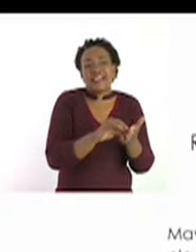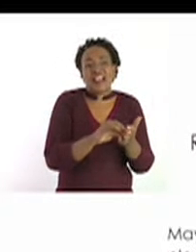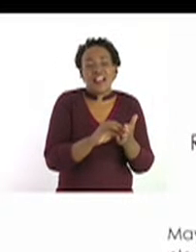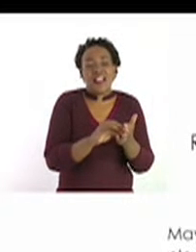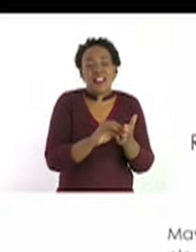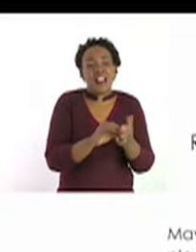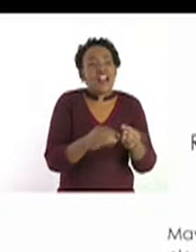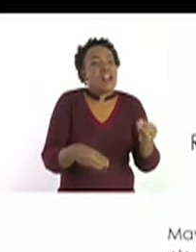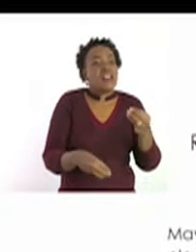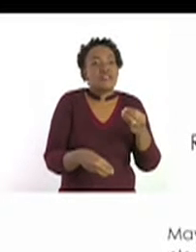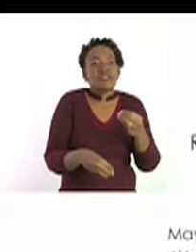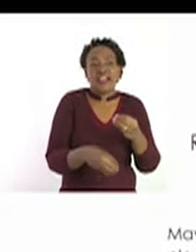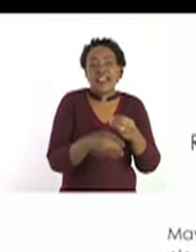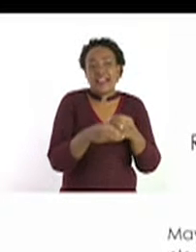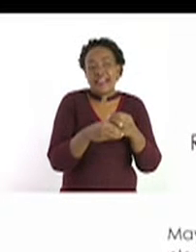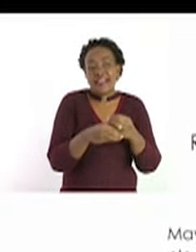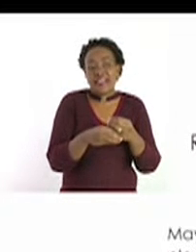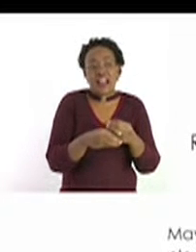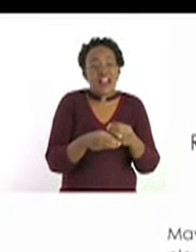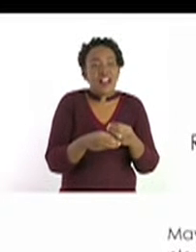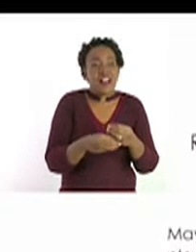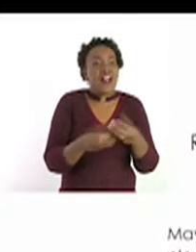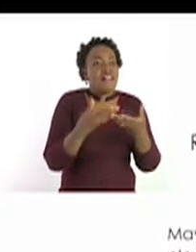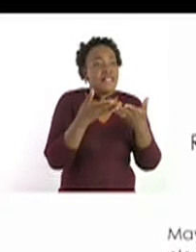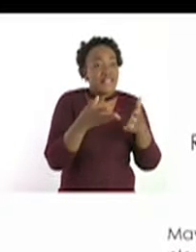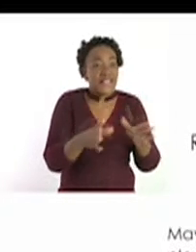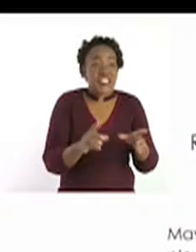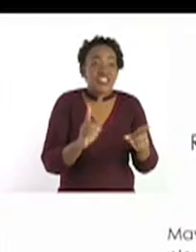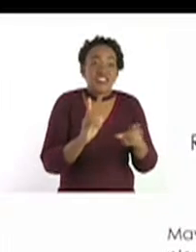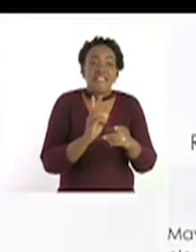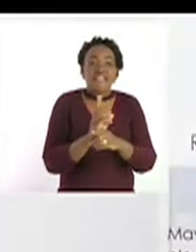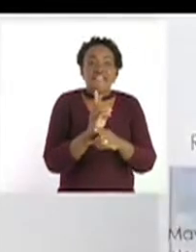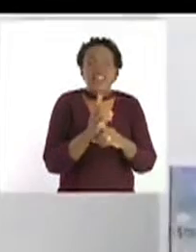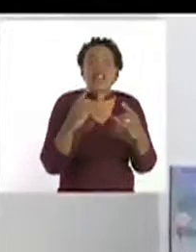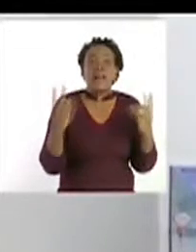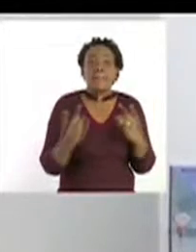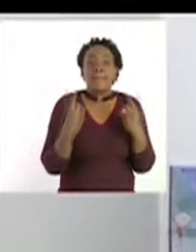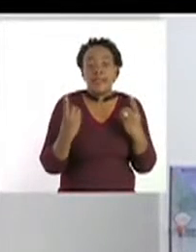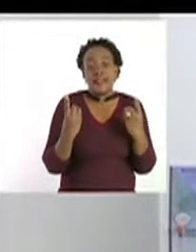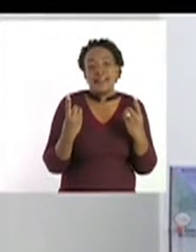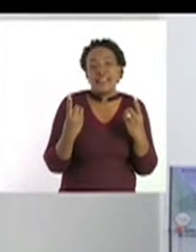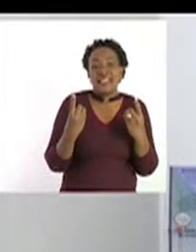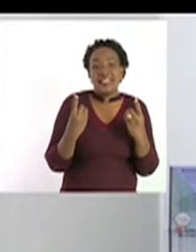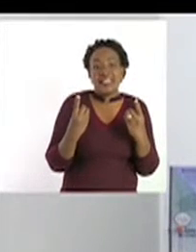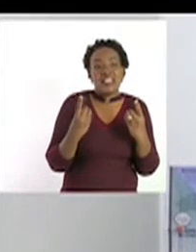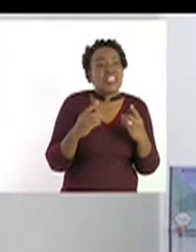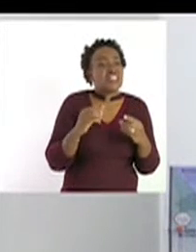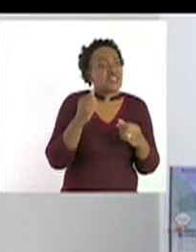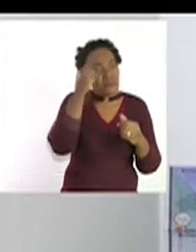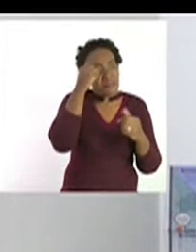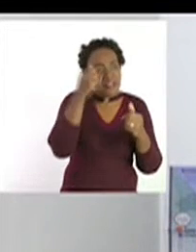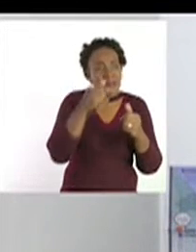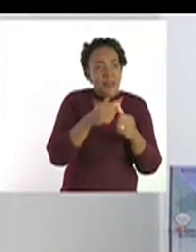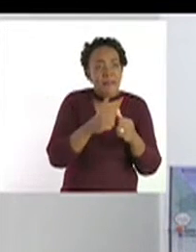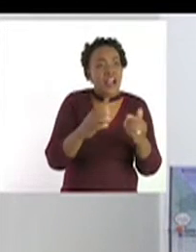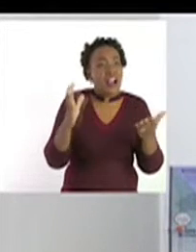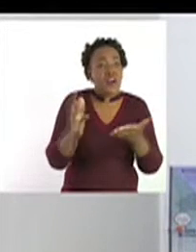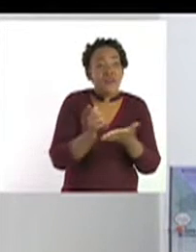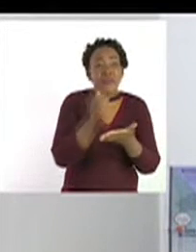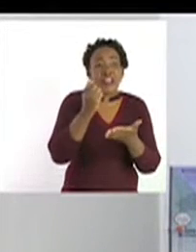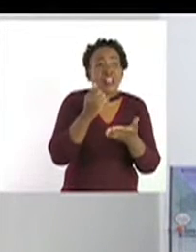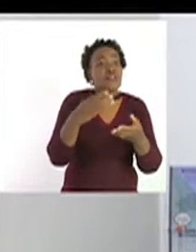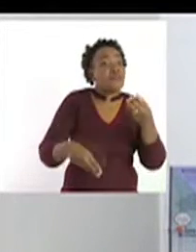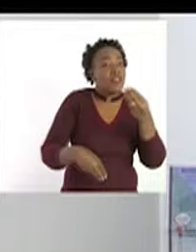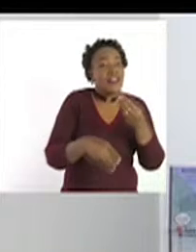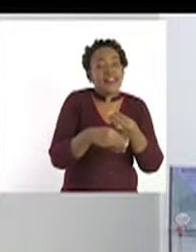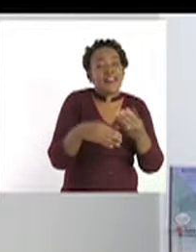have after the first game? We said a win is